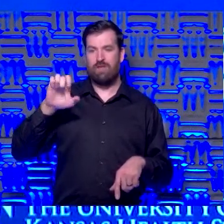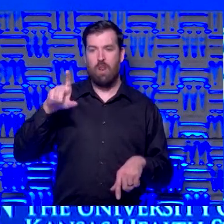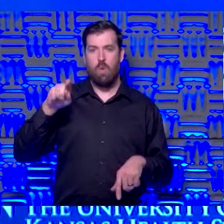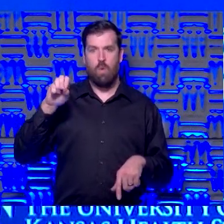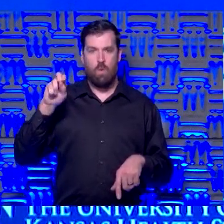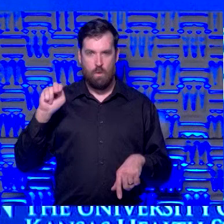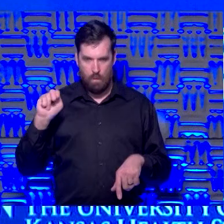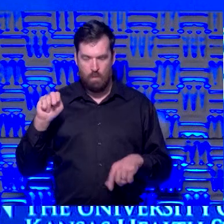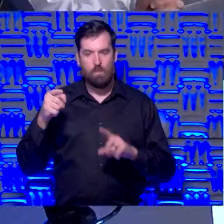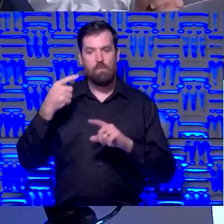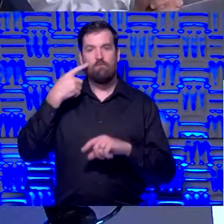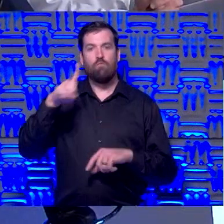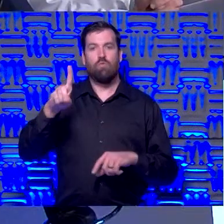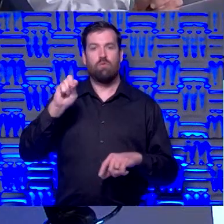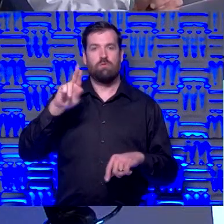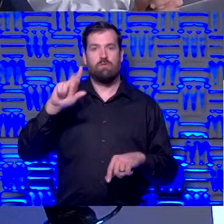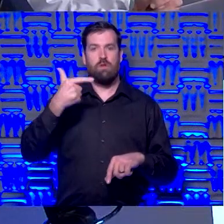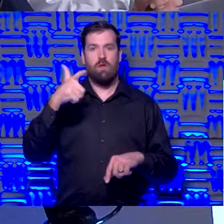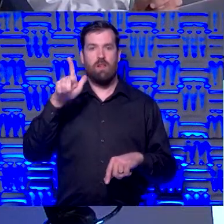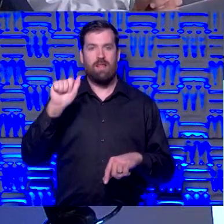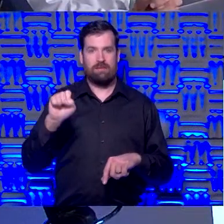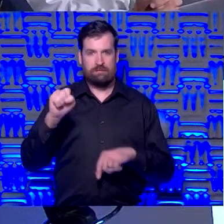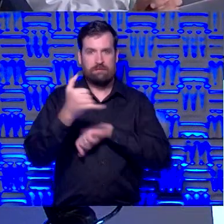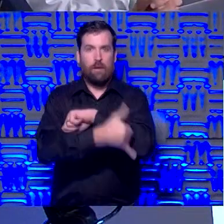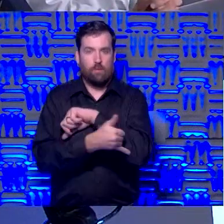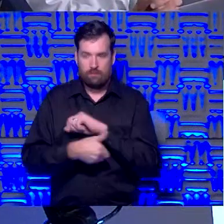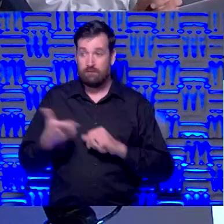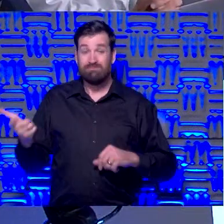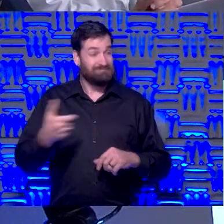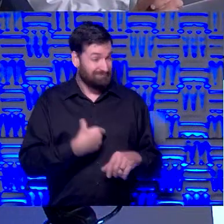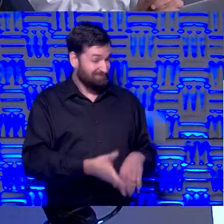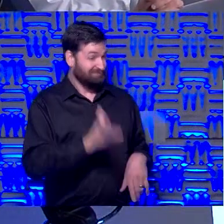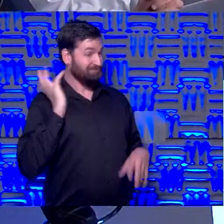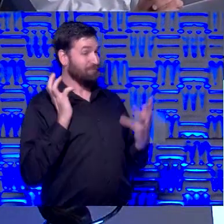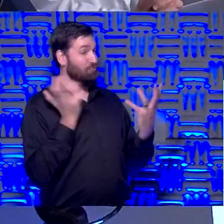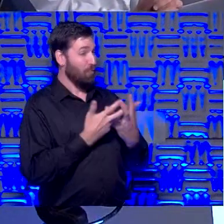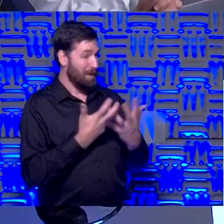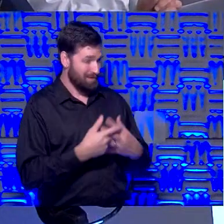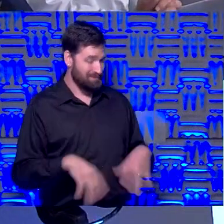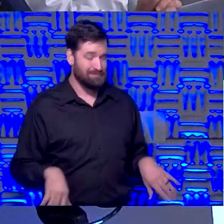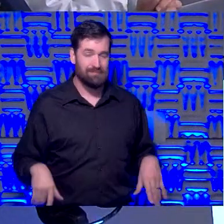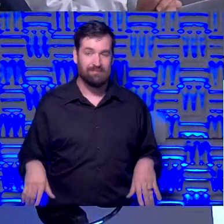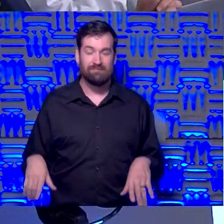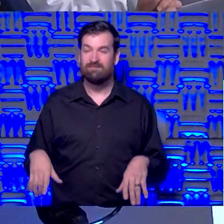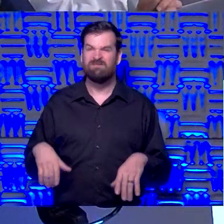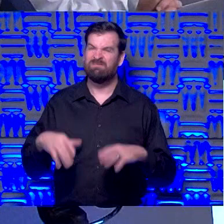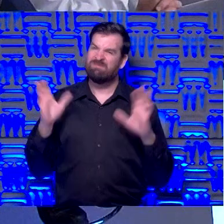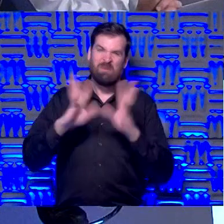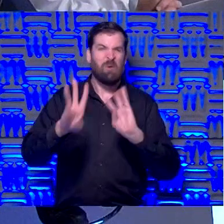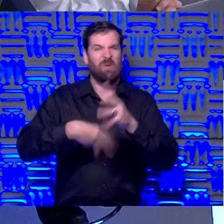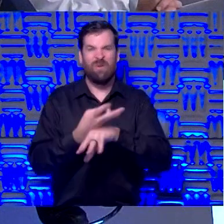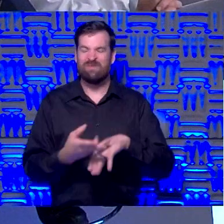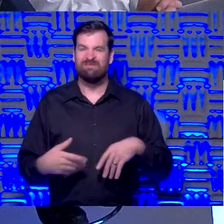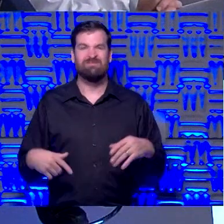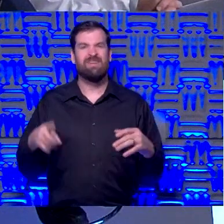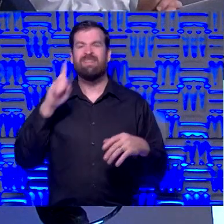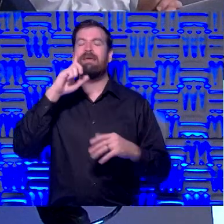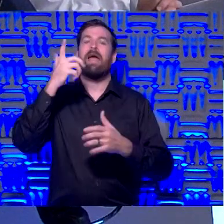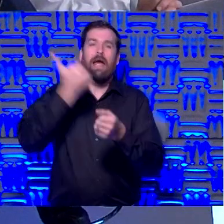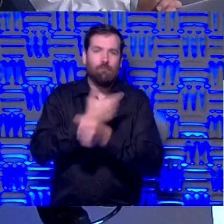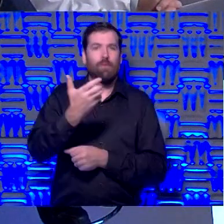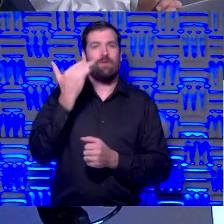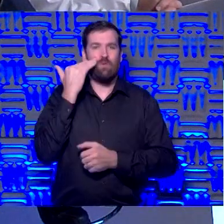for Douglas County. And you know him. You're like med school roommates. It's like, this is such a small world. I think everybody knows